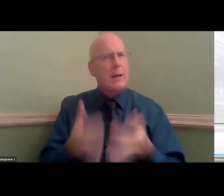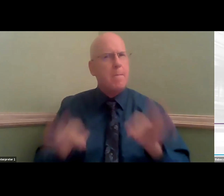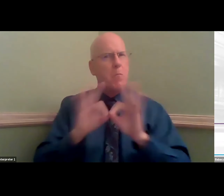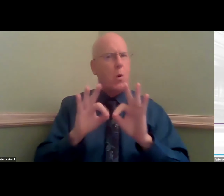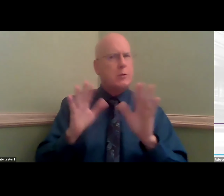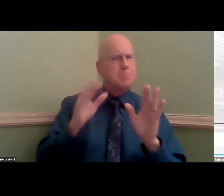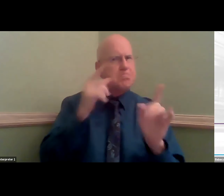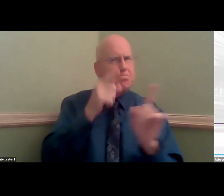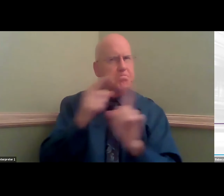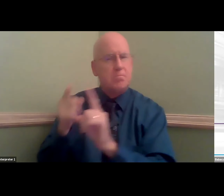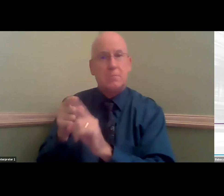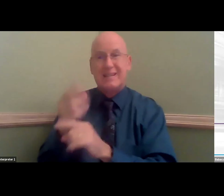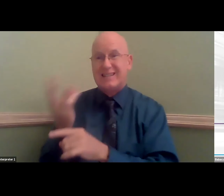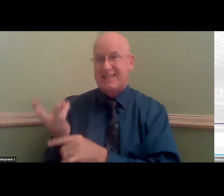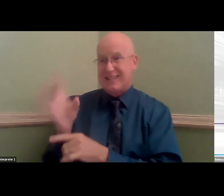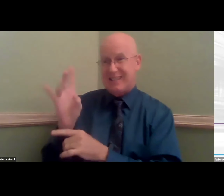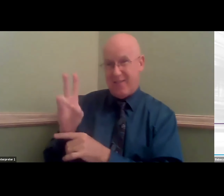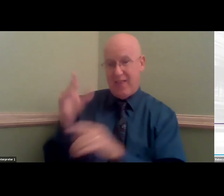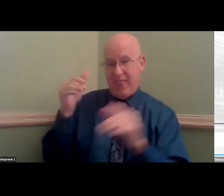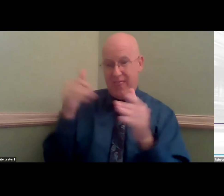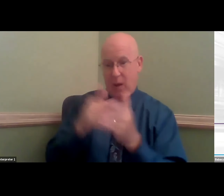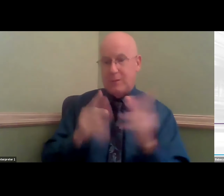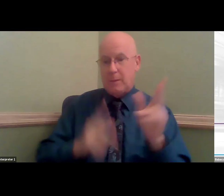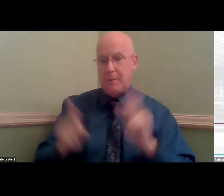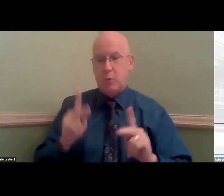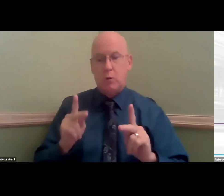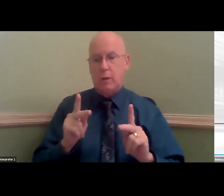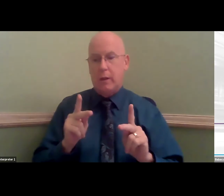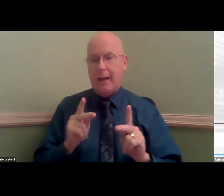Over 67,000 people have tuned into these Our Miami, the